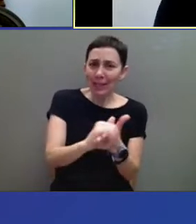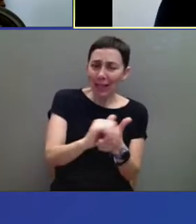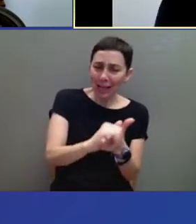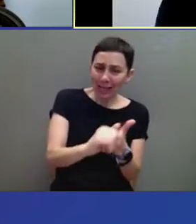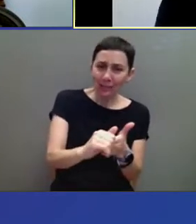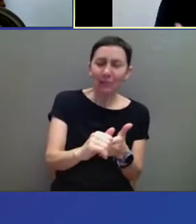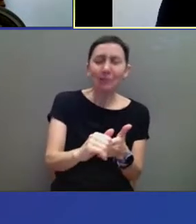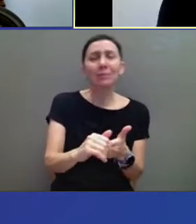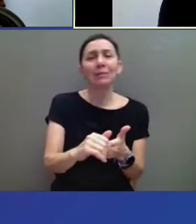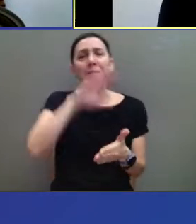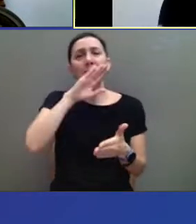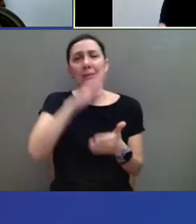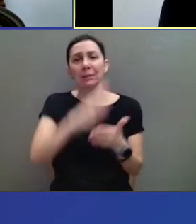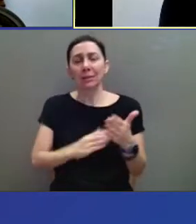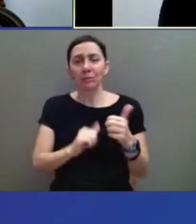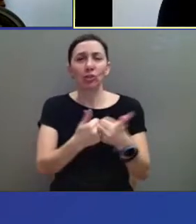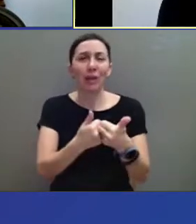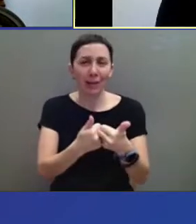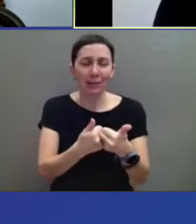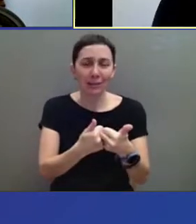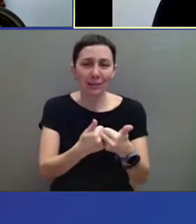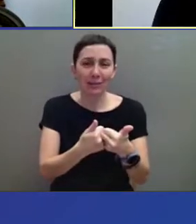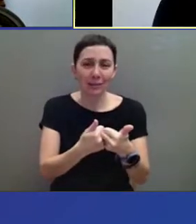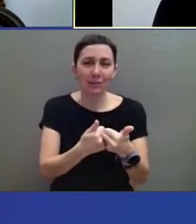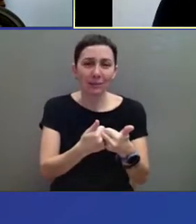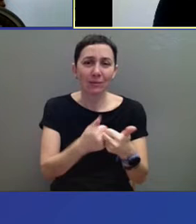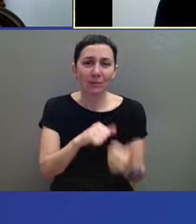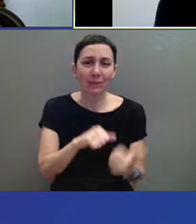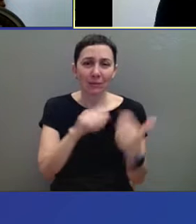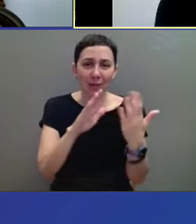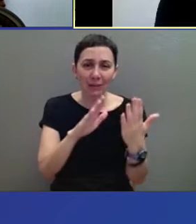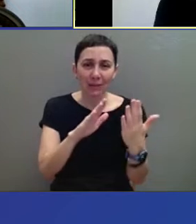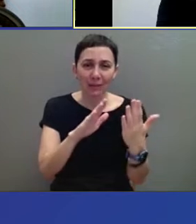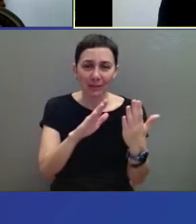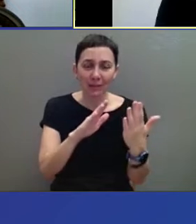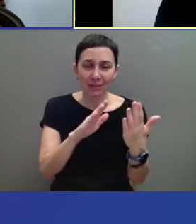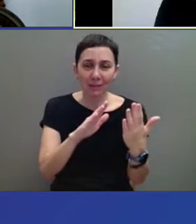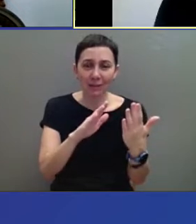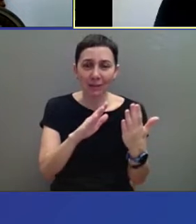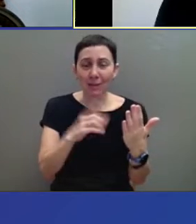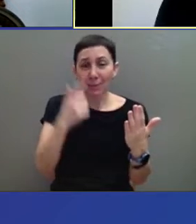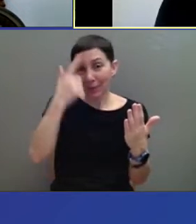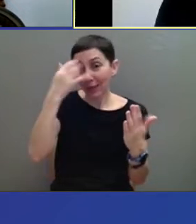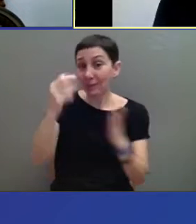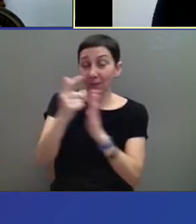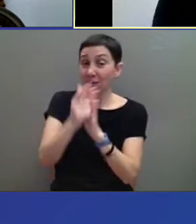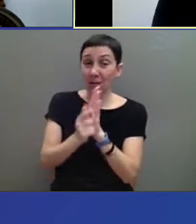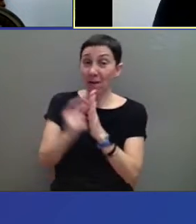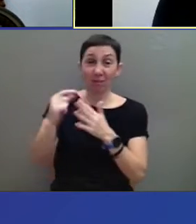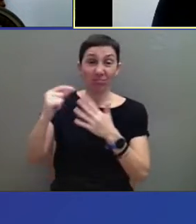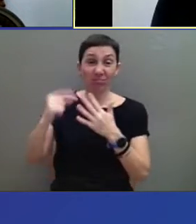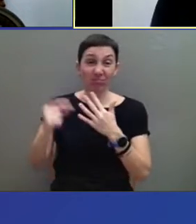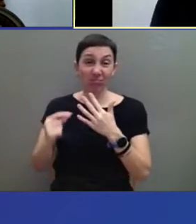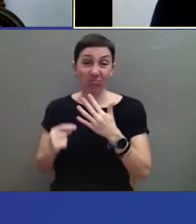that we've many issues that we've run into based on the law. And maybe we can get into that a little bit